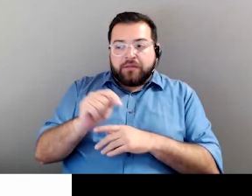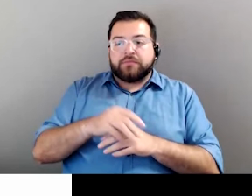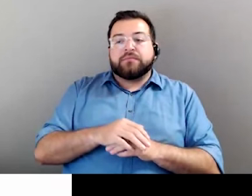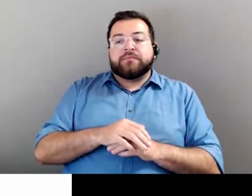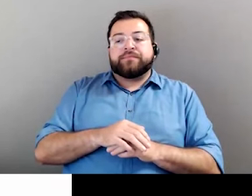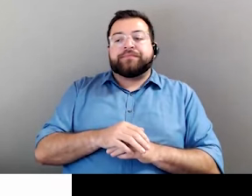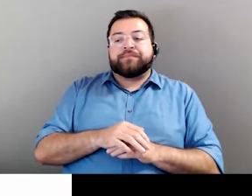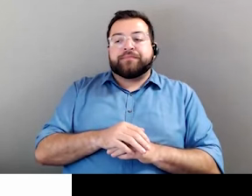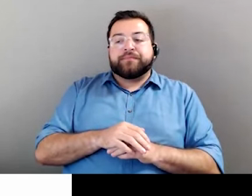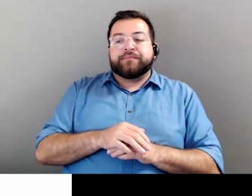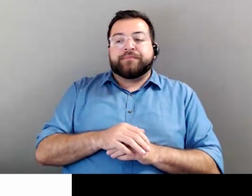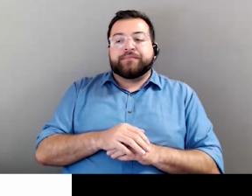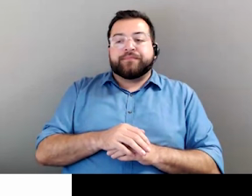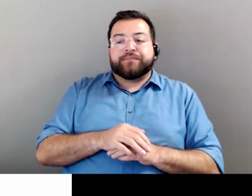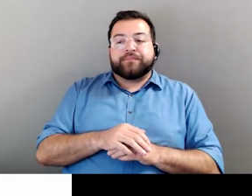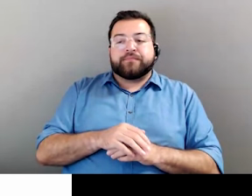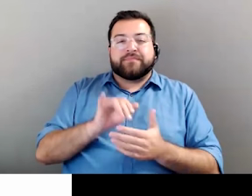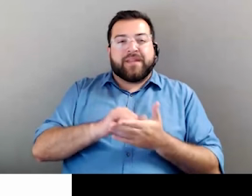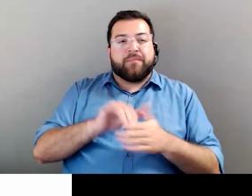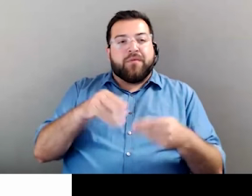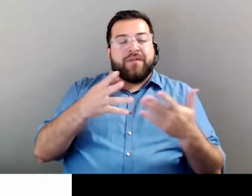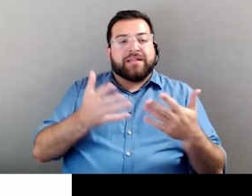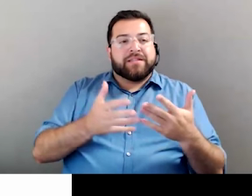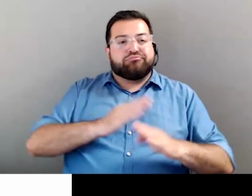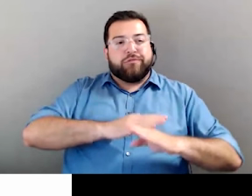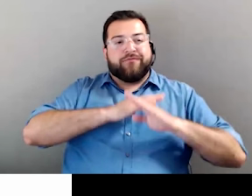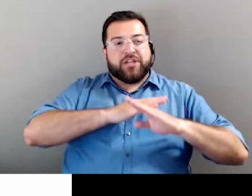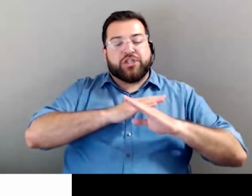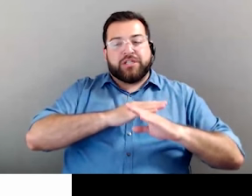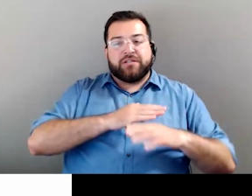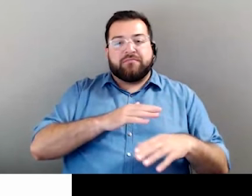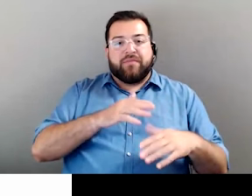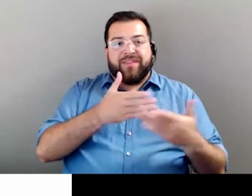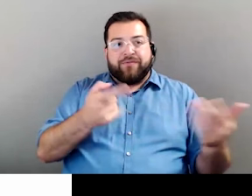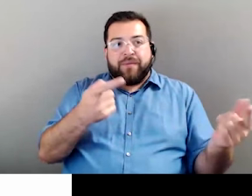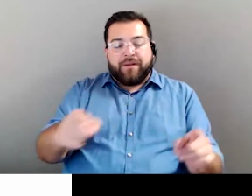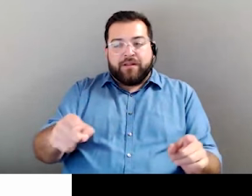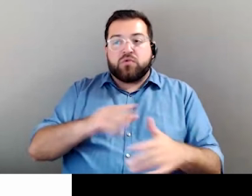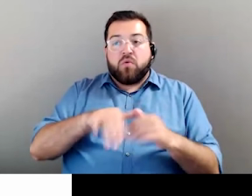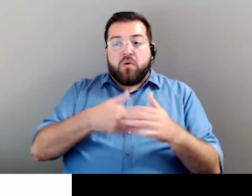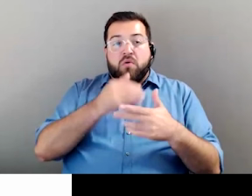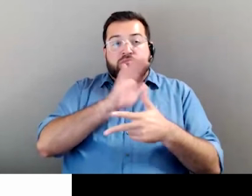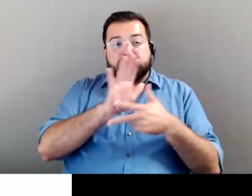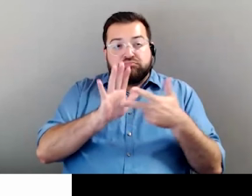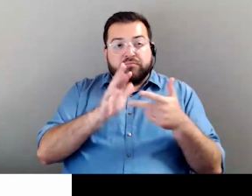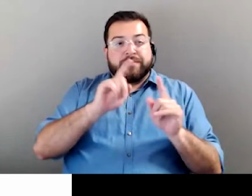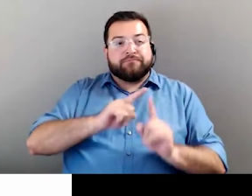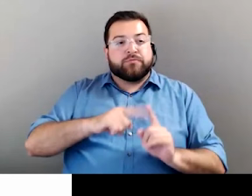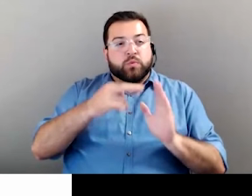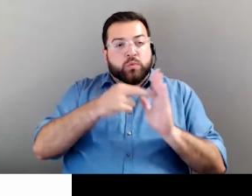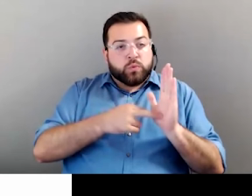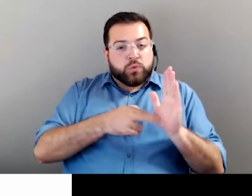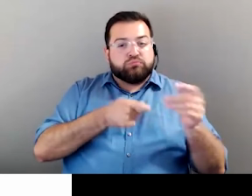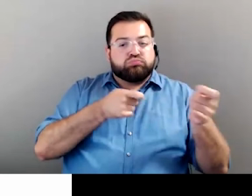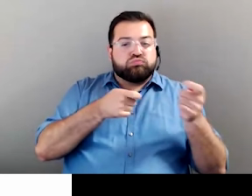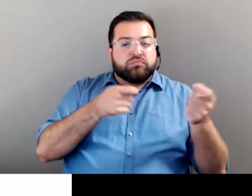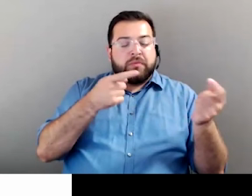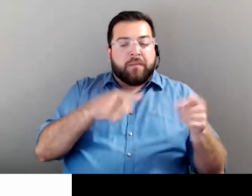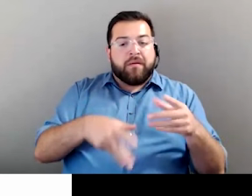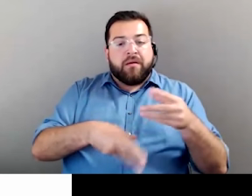short, all of these amendments or rules and regulations that are added on are primarily to kind of